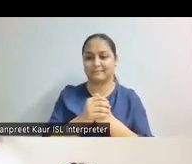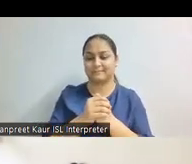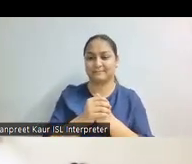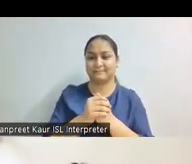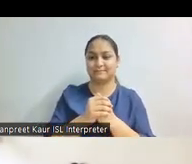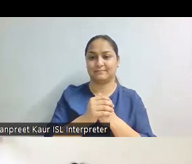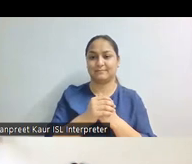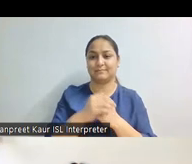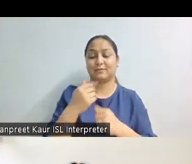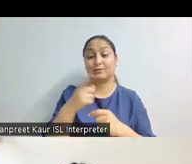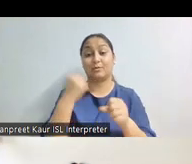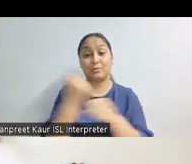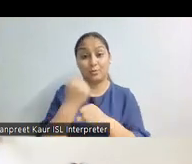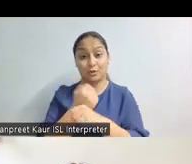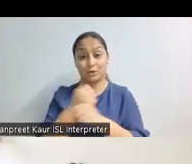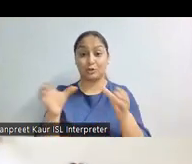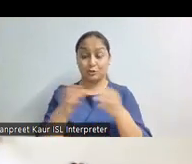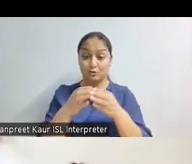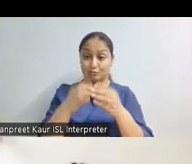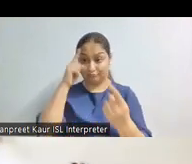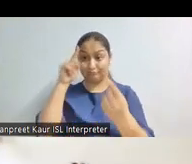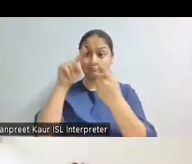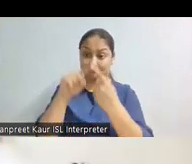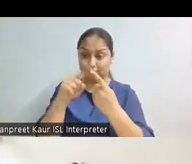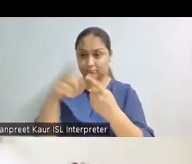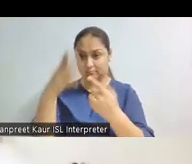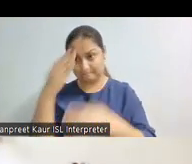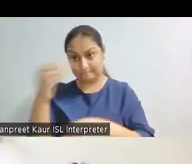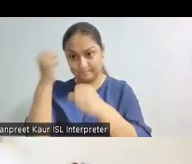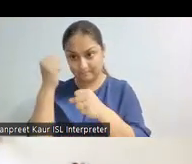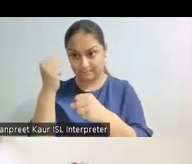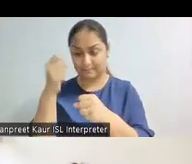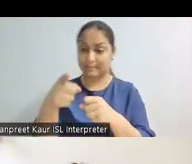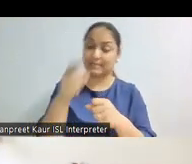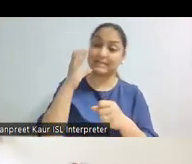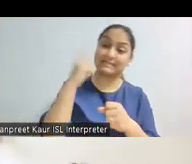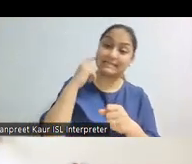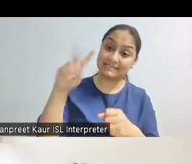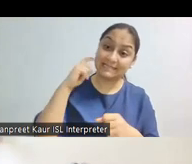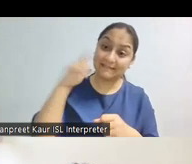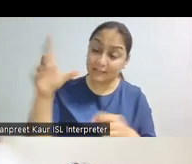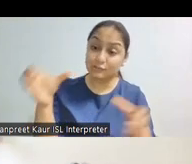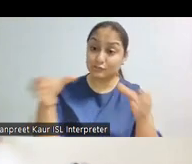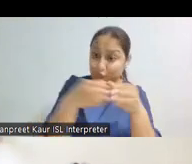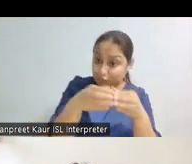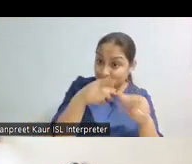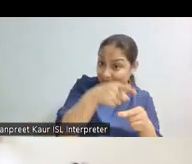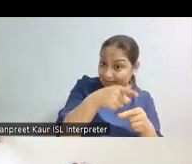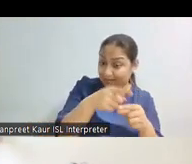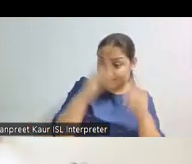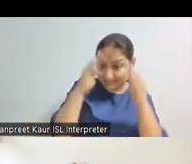So the working group's objective is to ensure that civil society concerns